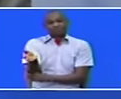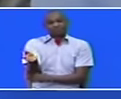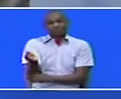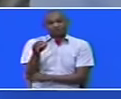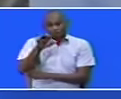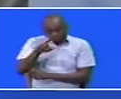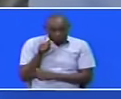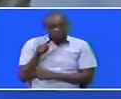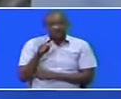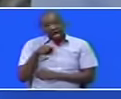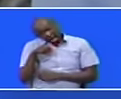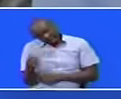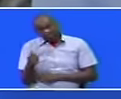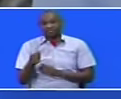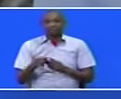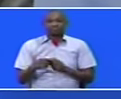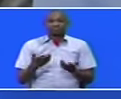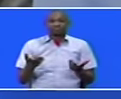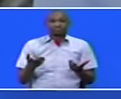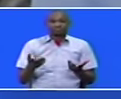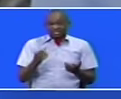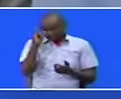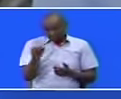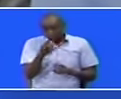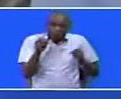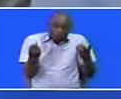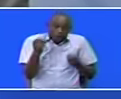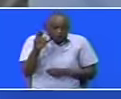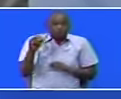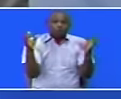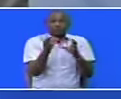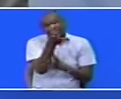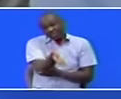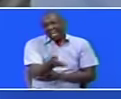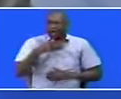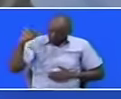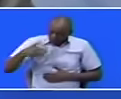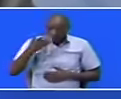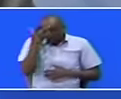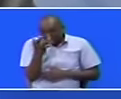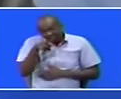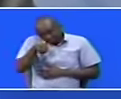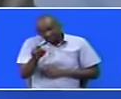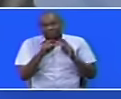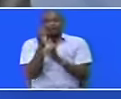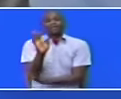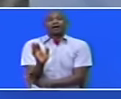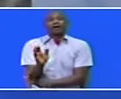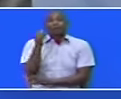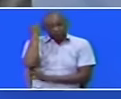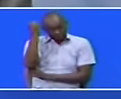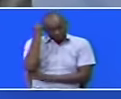by violent attacks against individuals or communities on the basis of their perceived